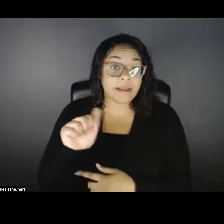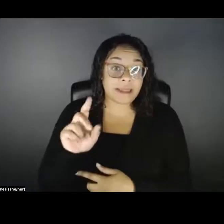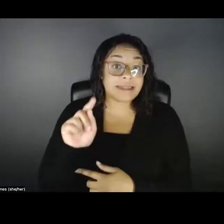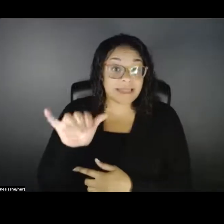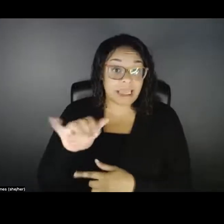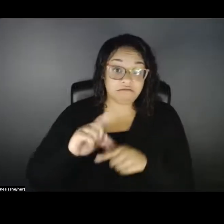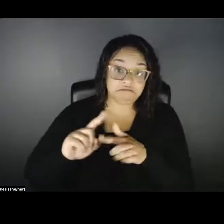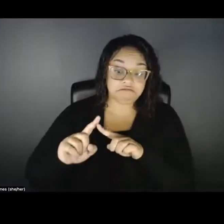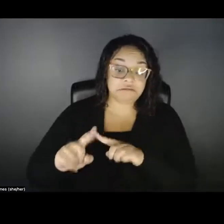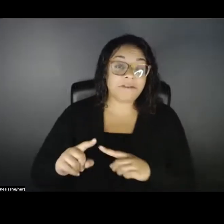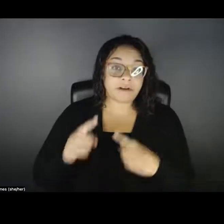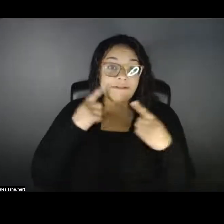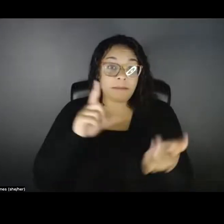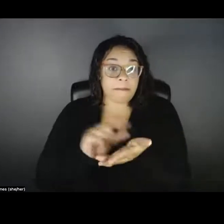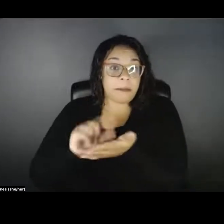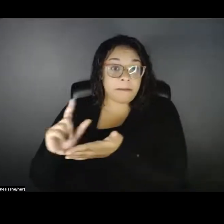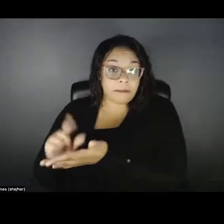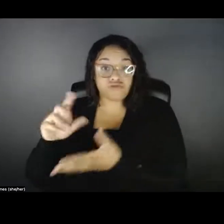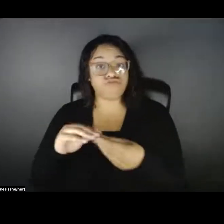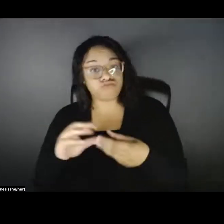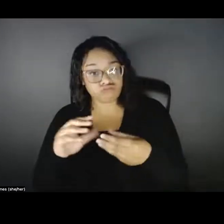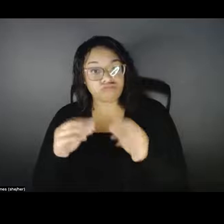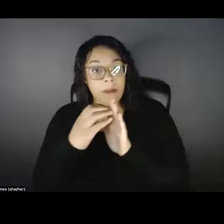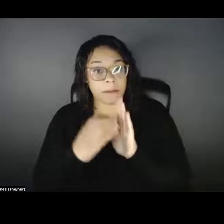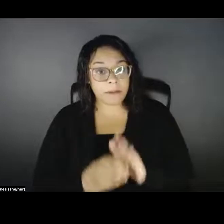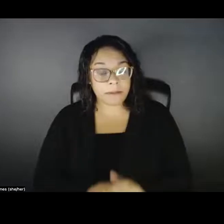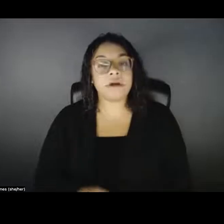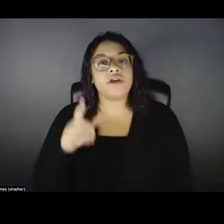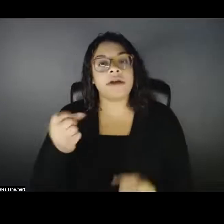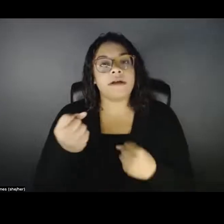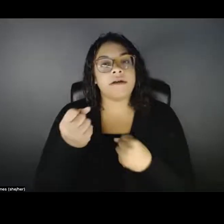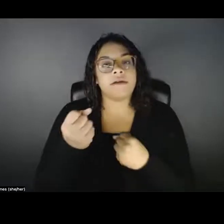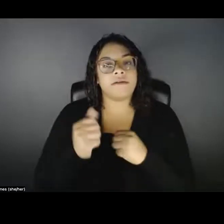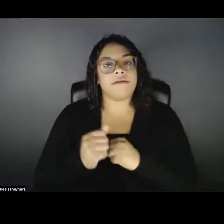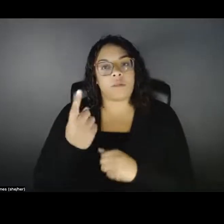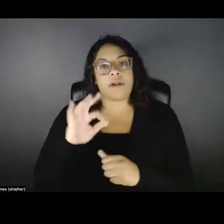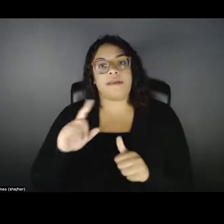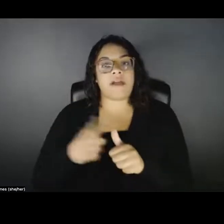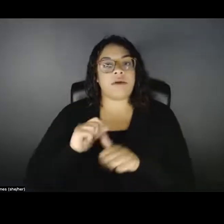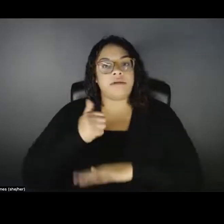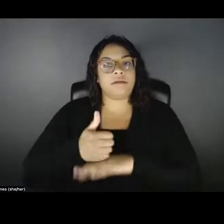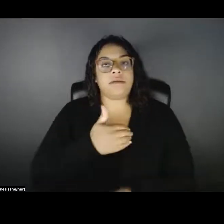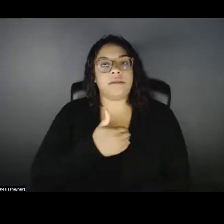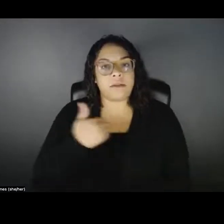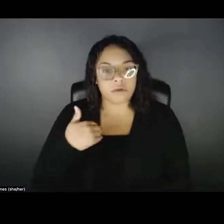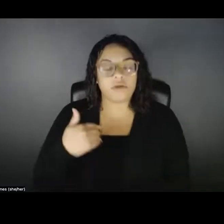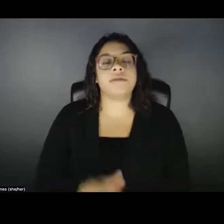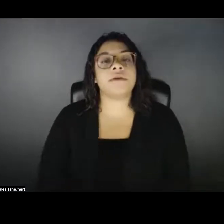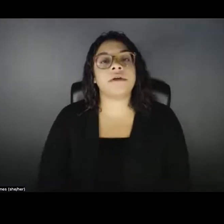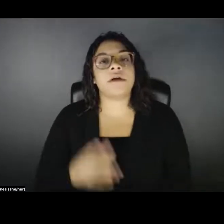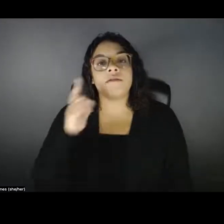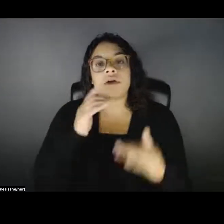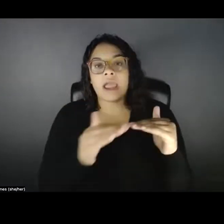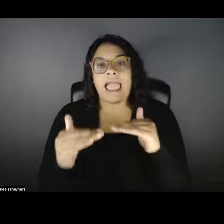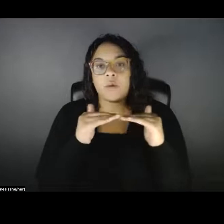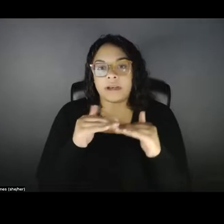topics. She is a founding member of the Equity Quotient, a company that advises